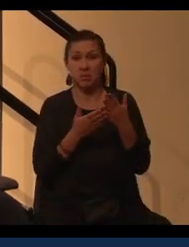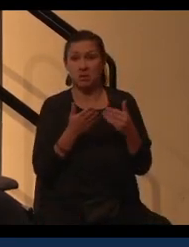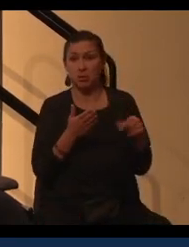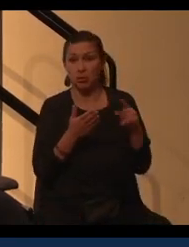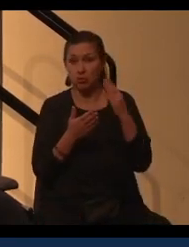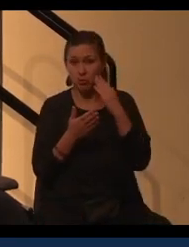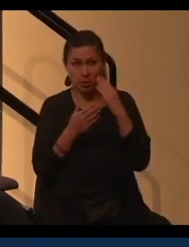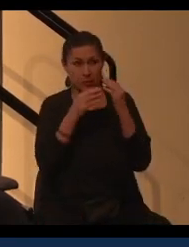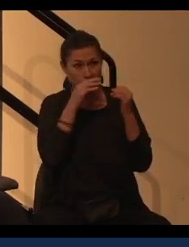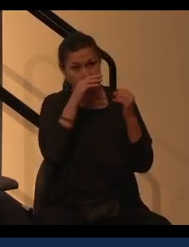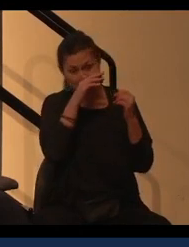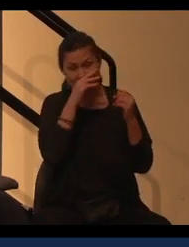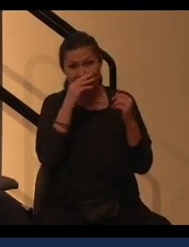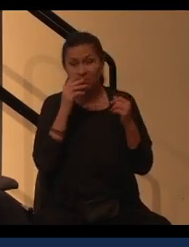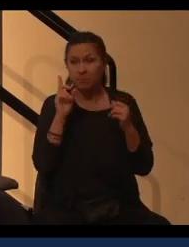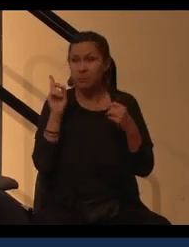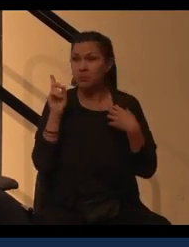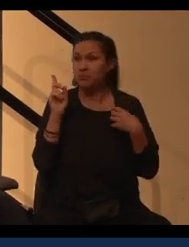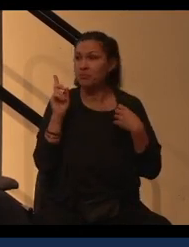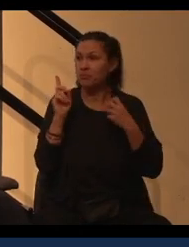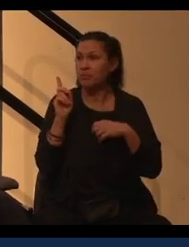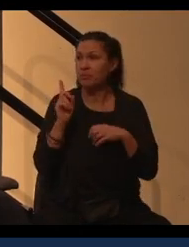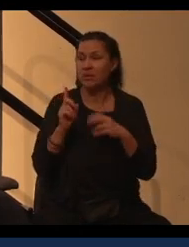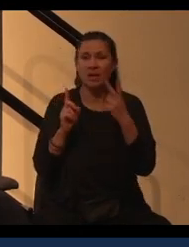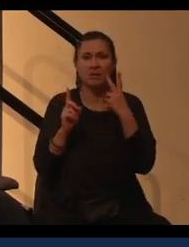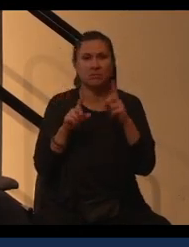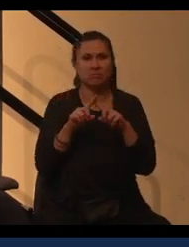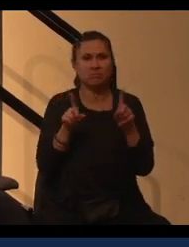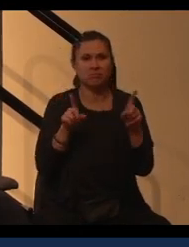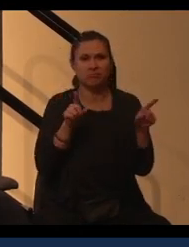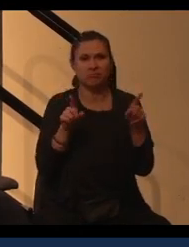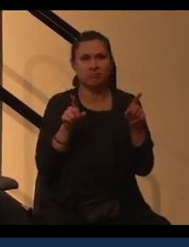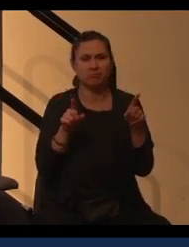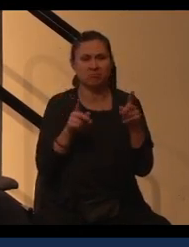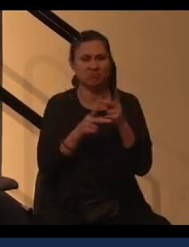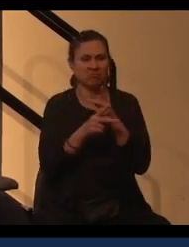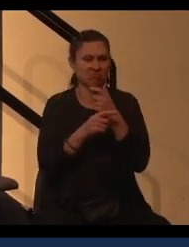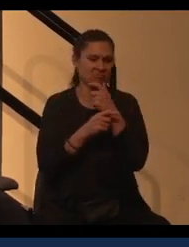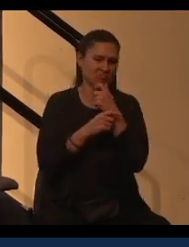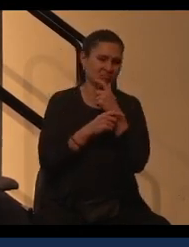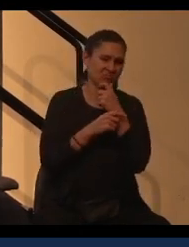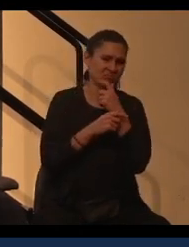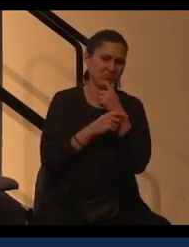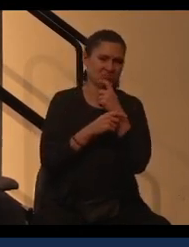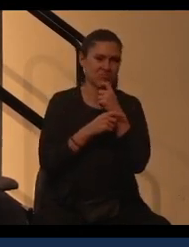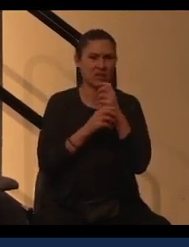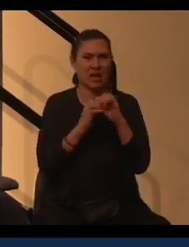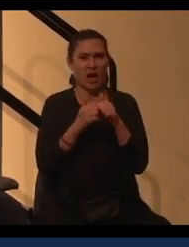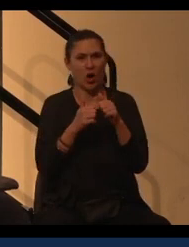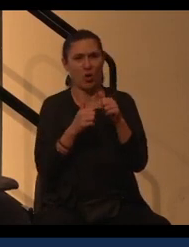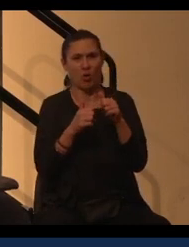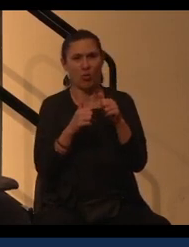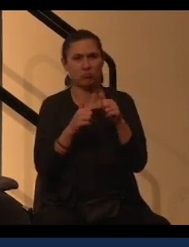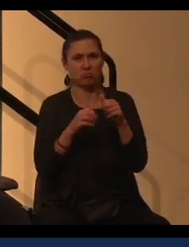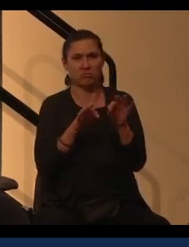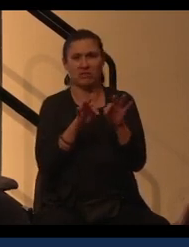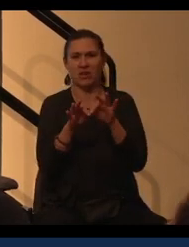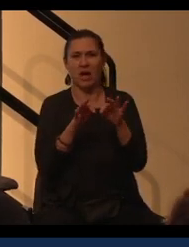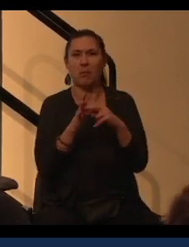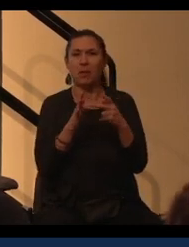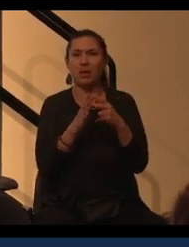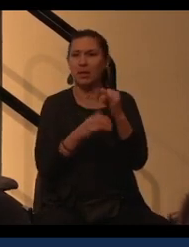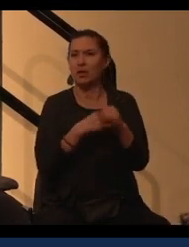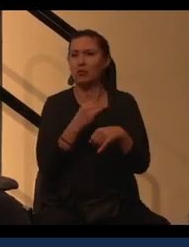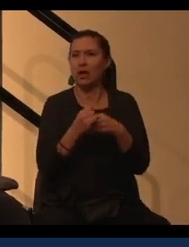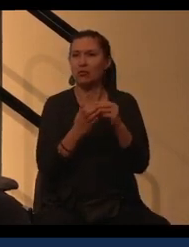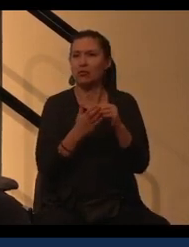the Information Center. And you can see the differences here in trying to figure out how are we defining our international population. So in the